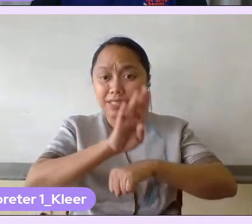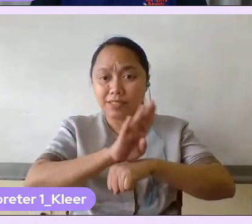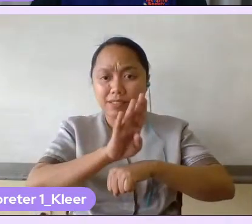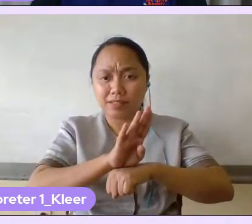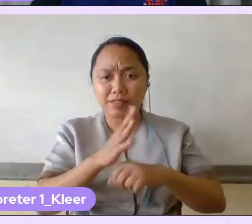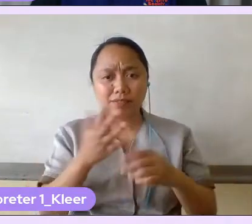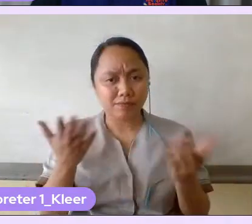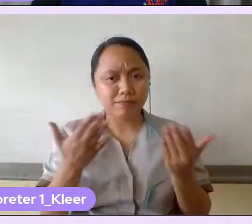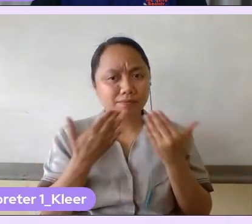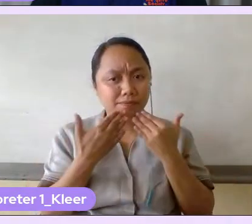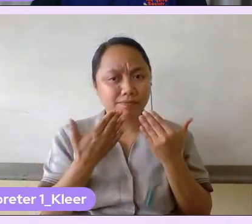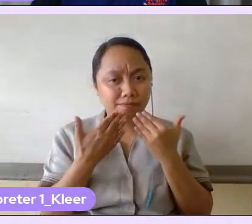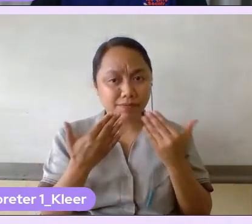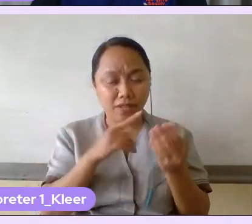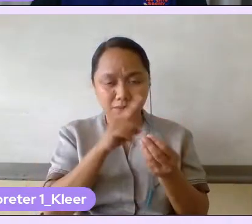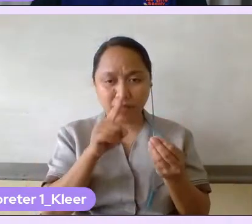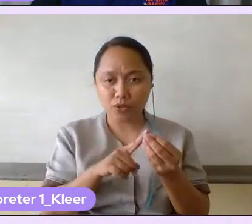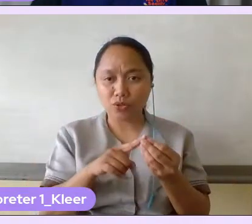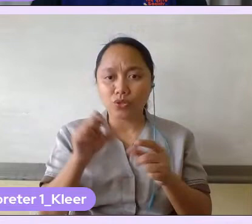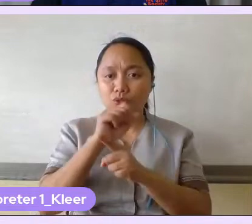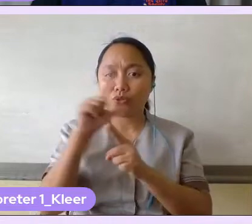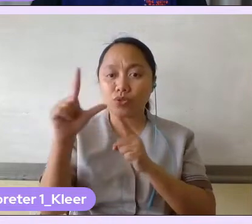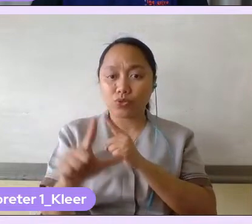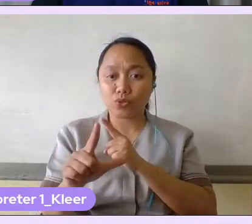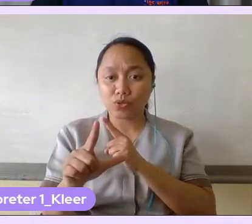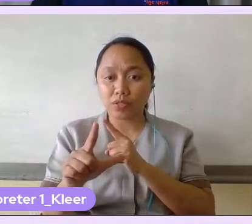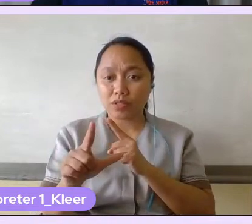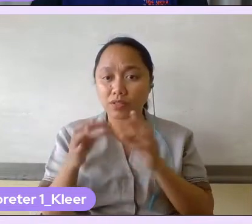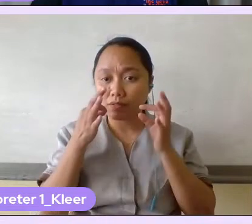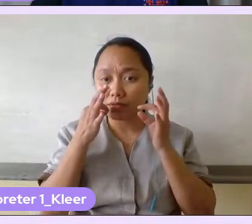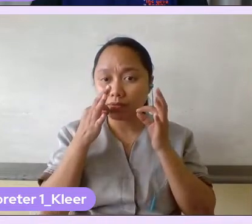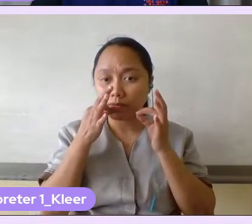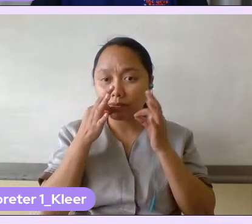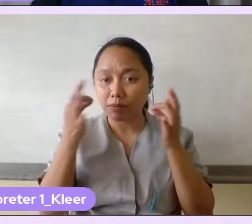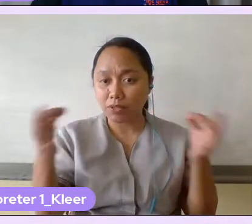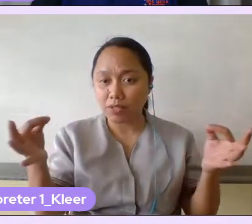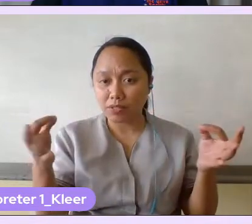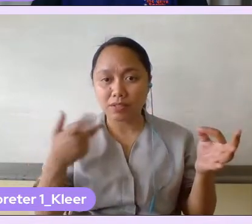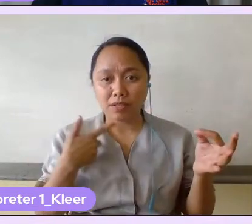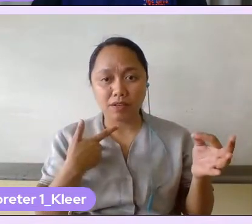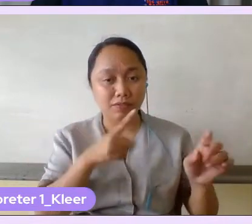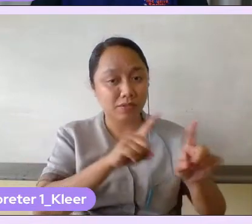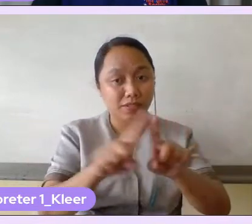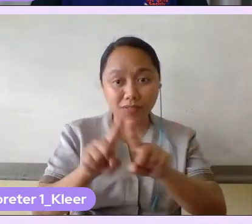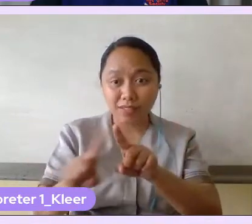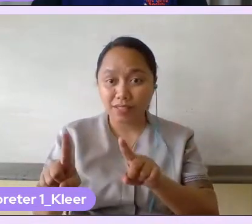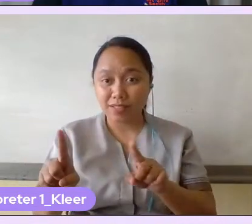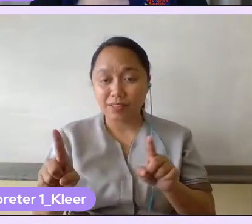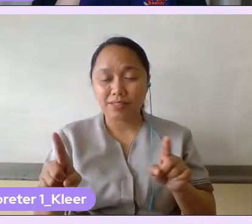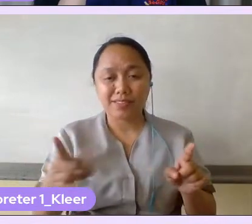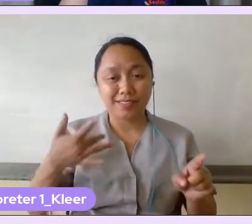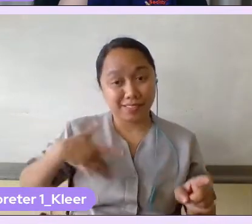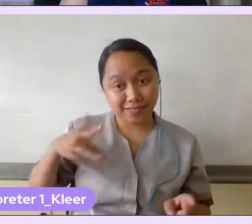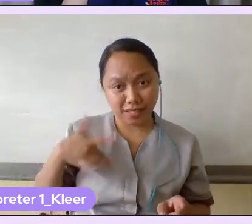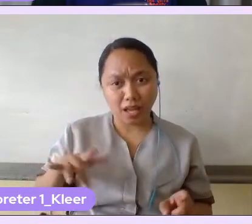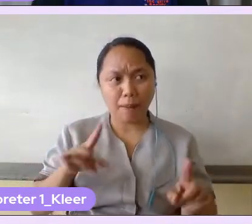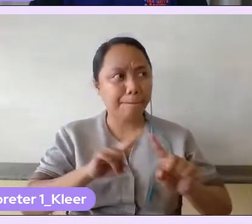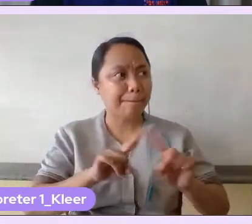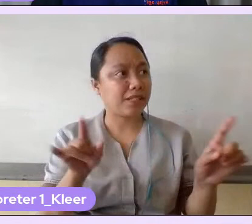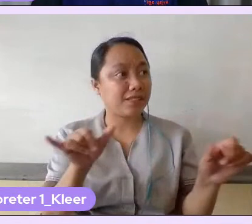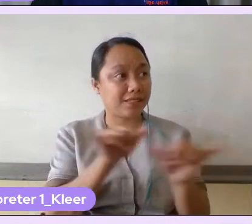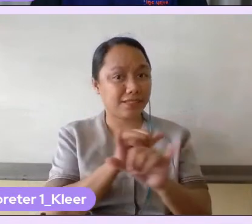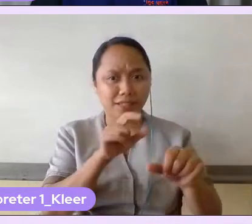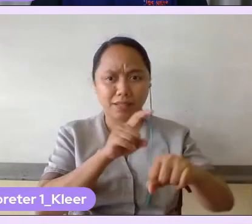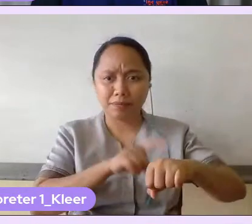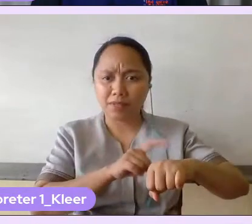So syempre, iba yung level ng recognition pag ngayong March, right? Pero at the same time, I think good